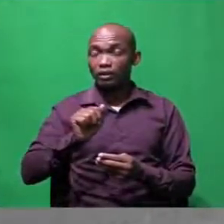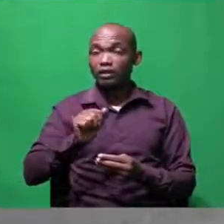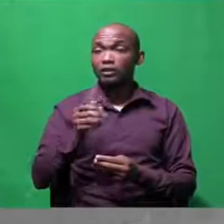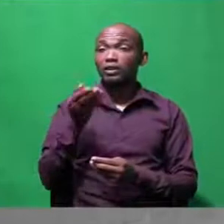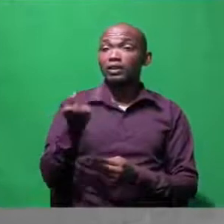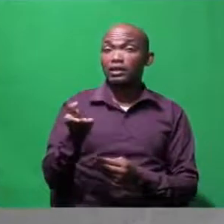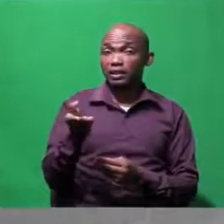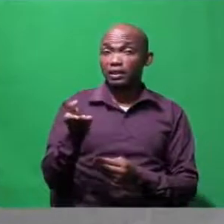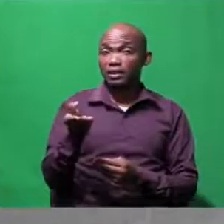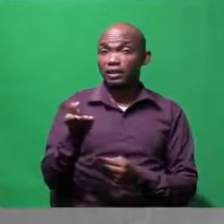rock formed